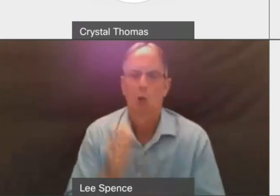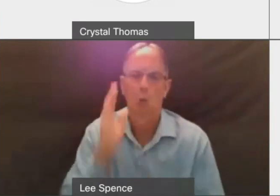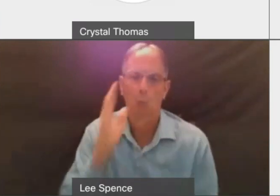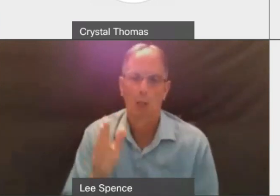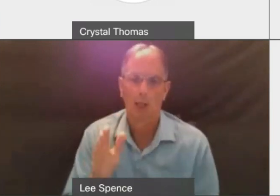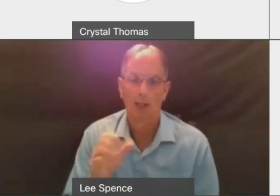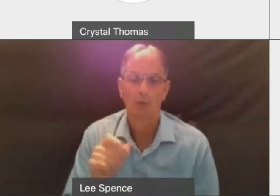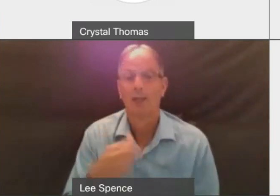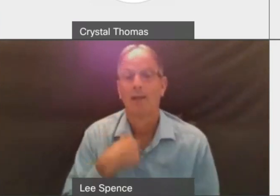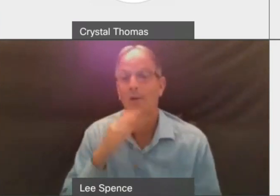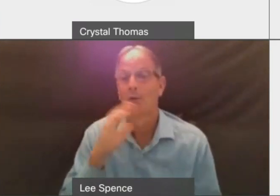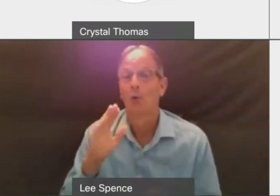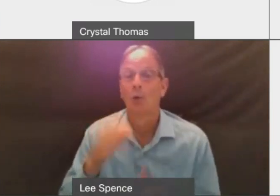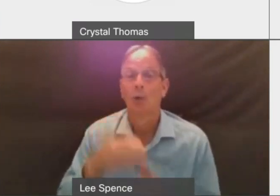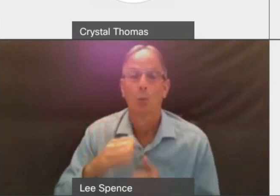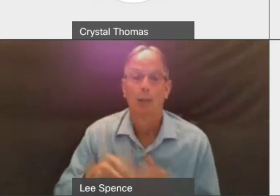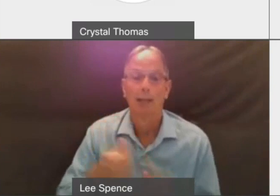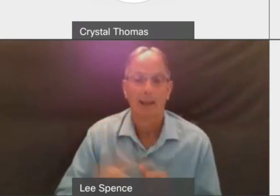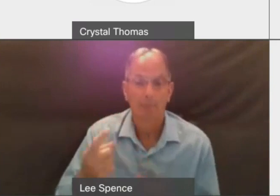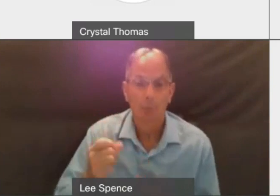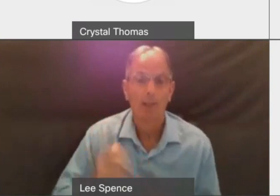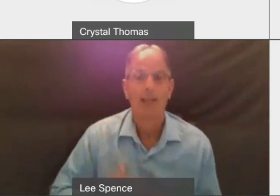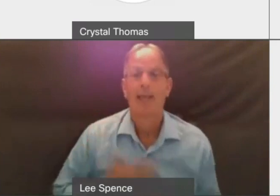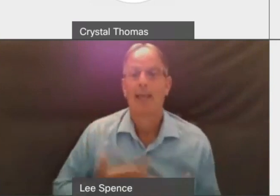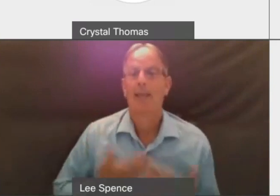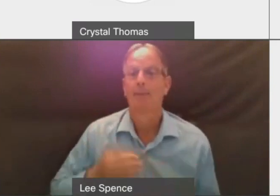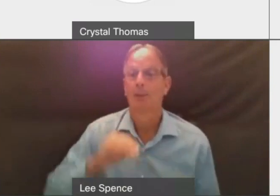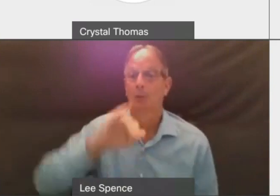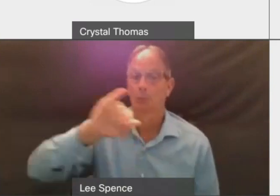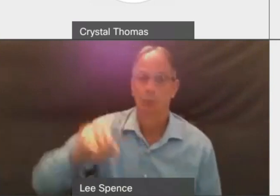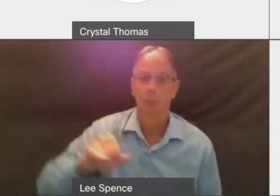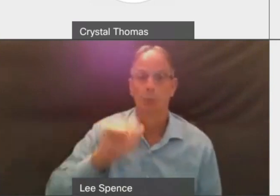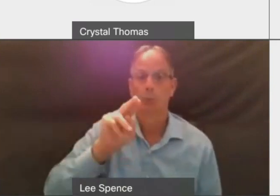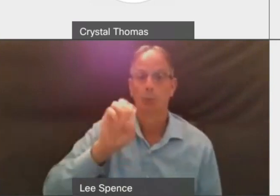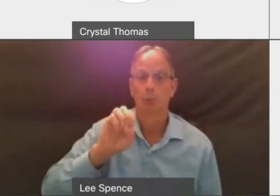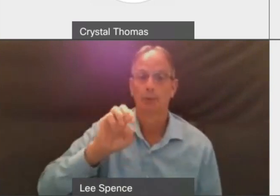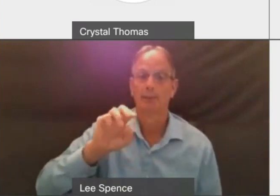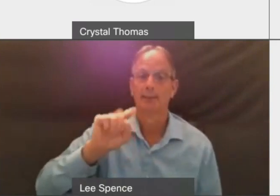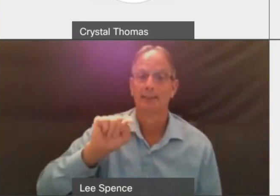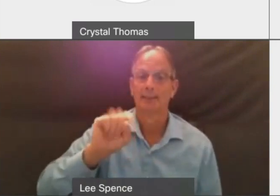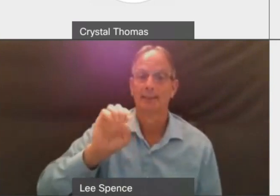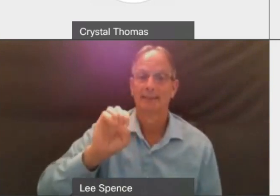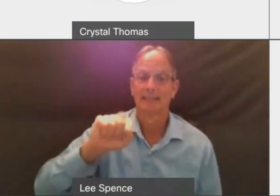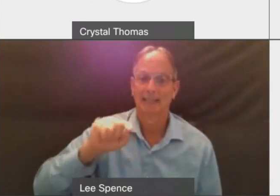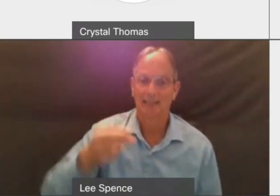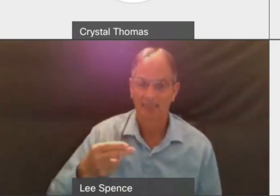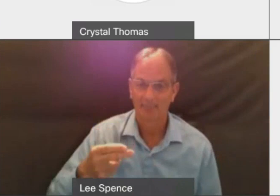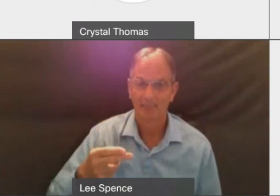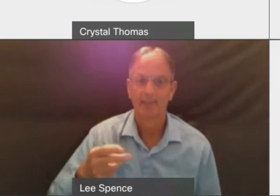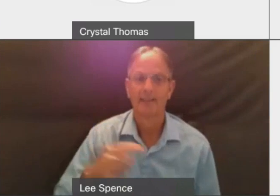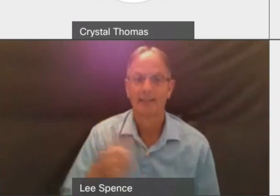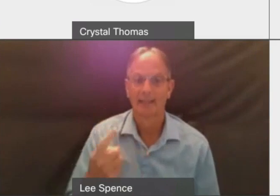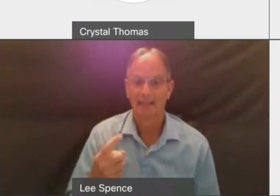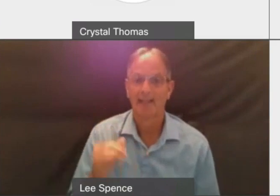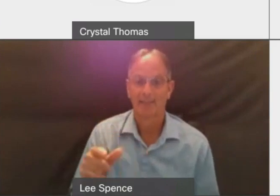So have a great weekend, everyone. Happy Juneteenth Day. That's a holiday that has existed